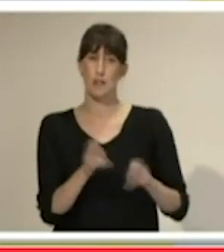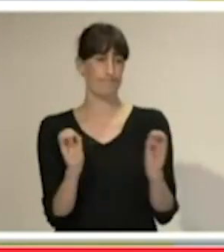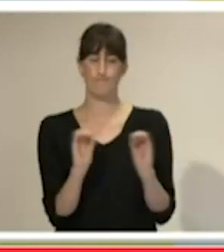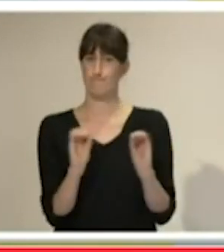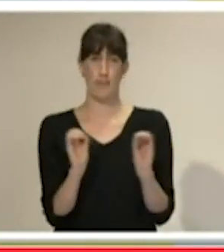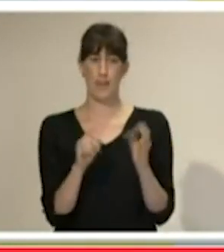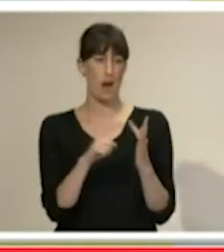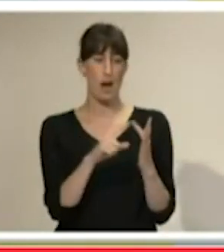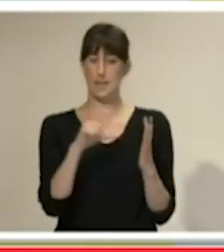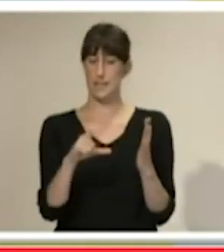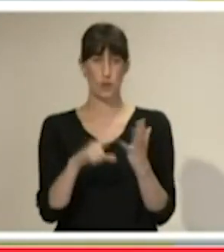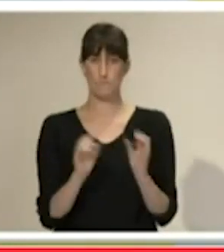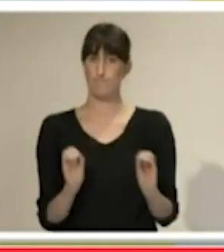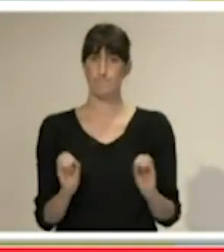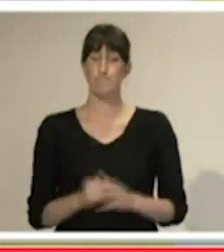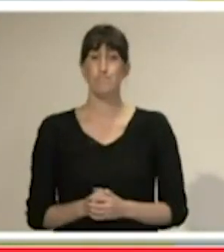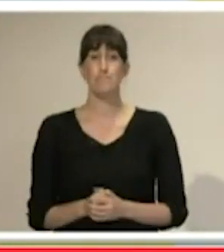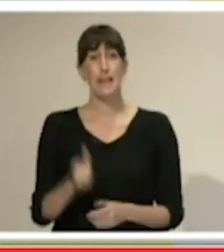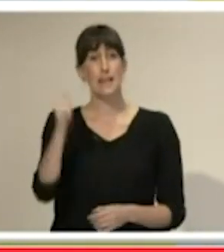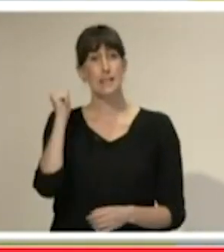care. Yesterday,